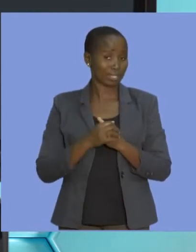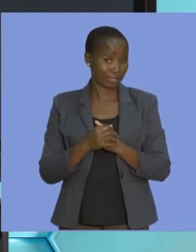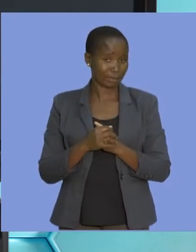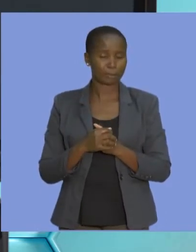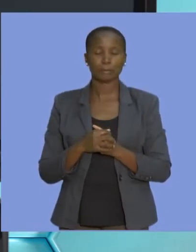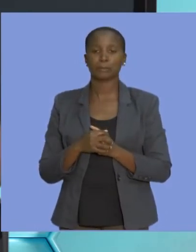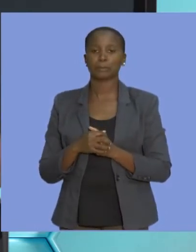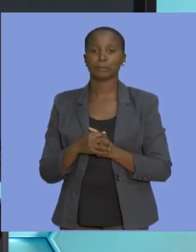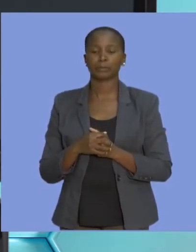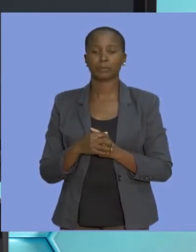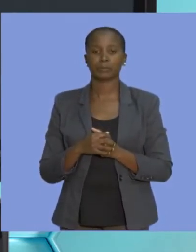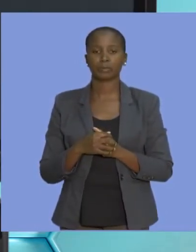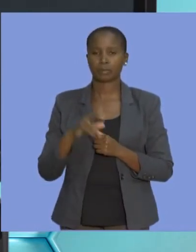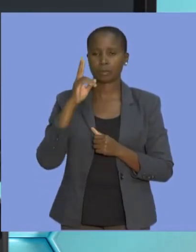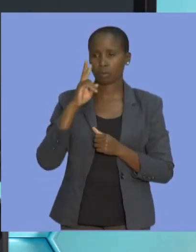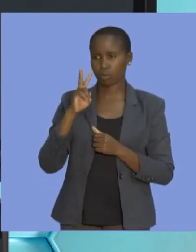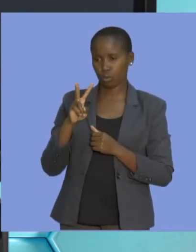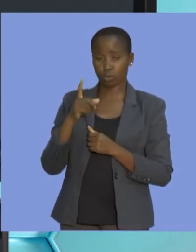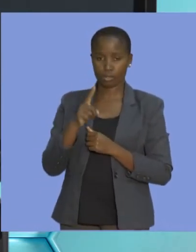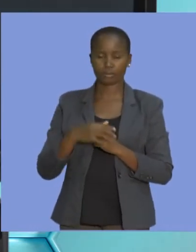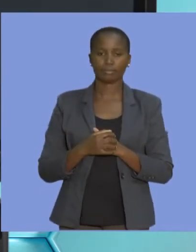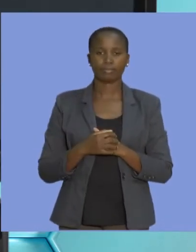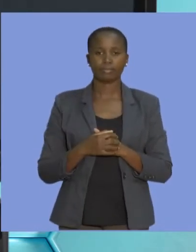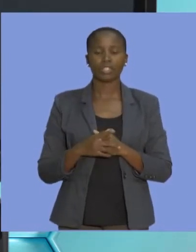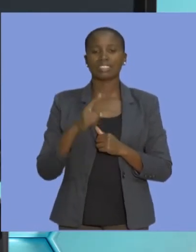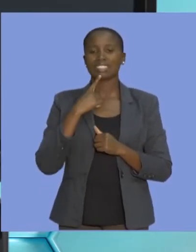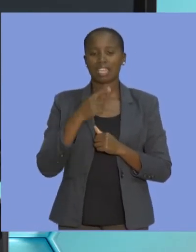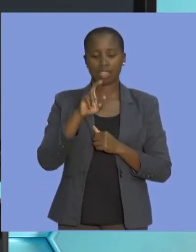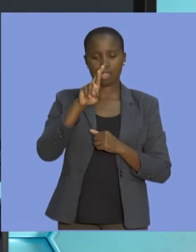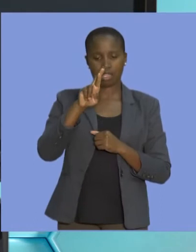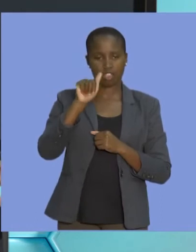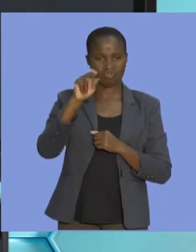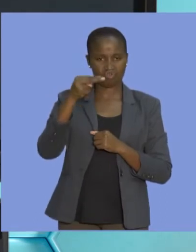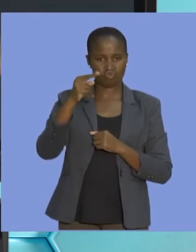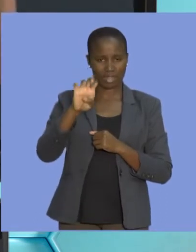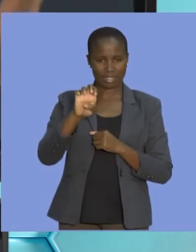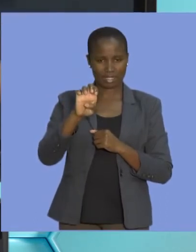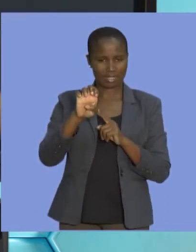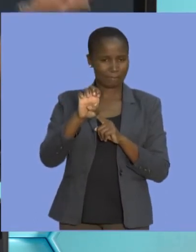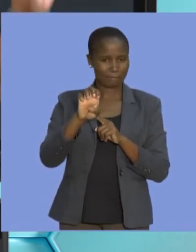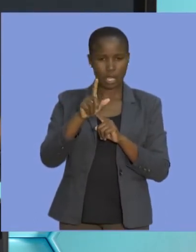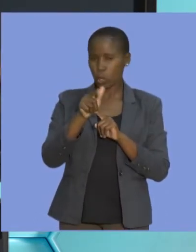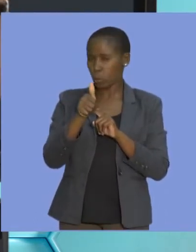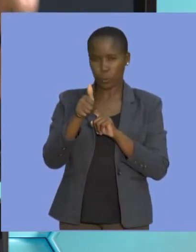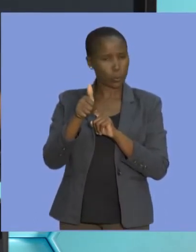Let's look at that. Okay, so we said range, not good measure of spread because the extreme can affect the range.